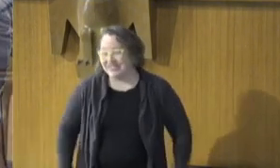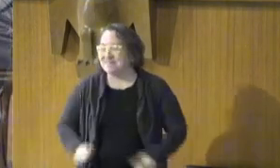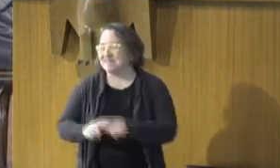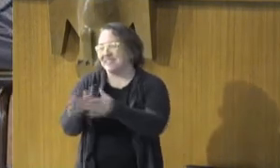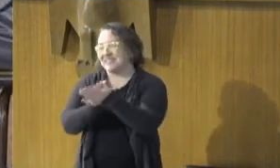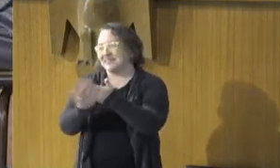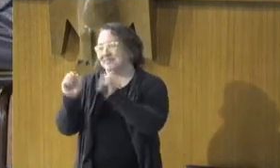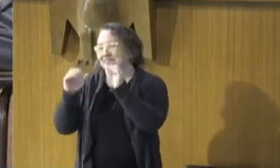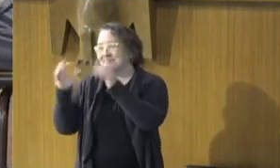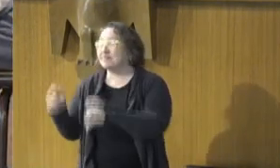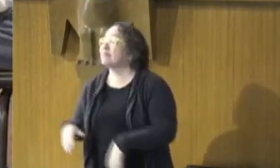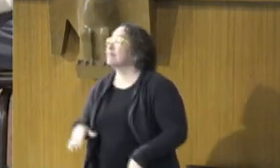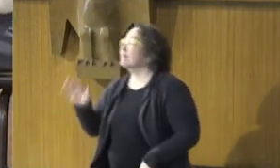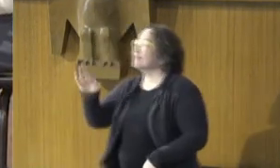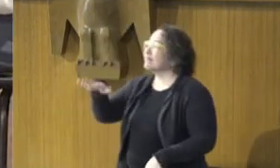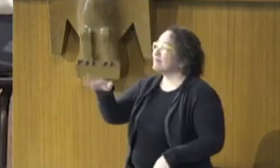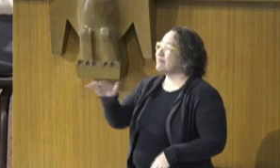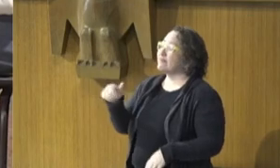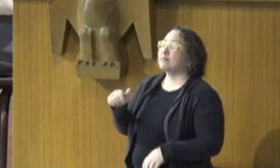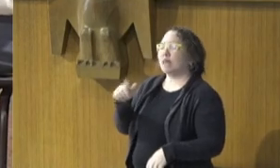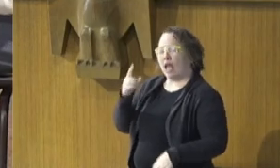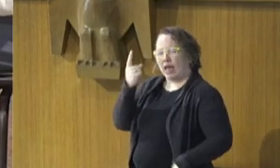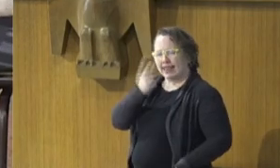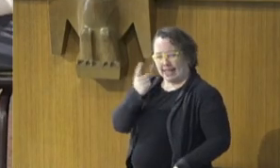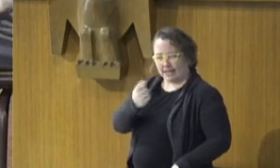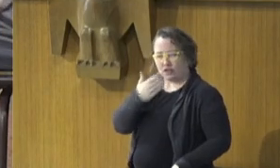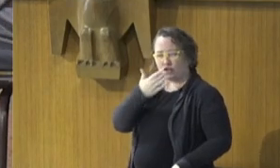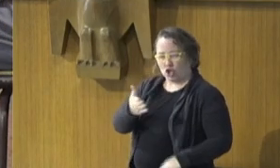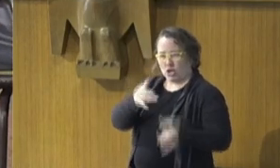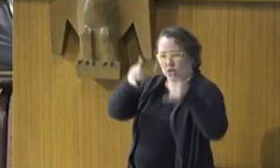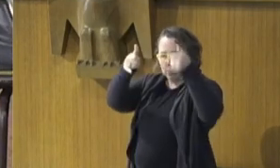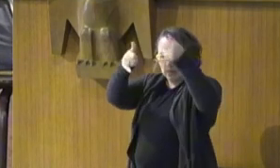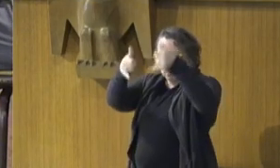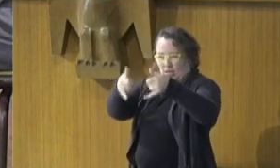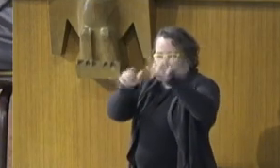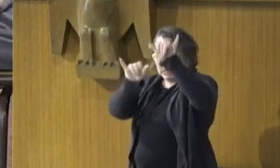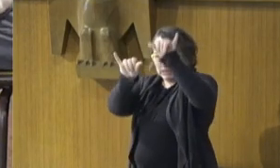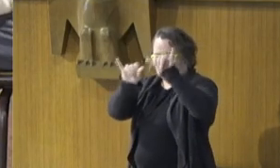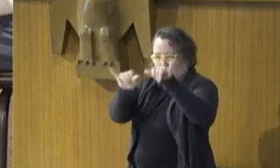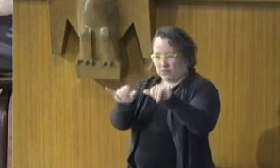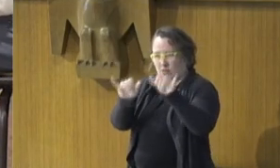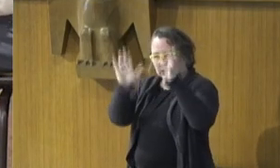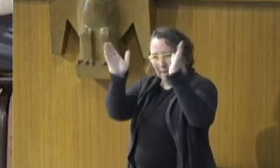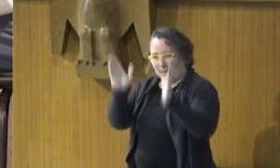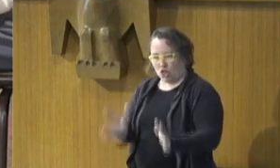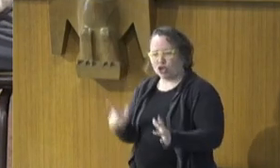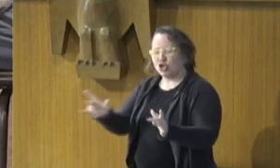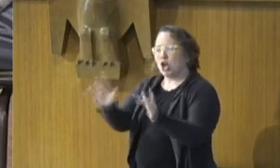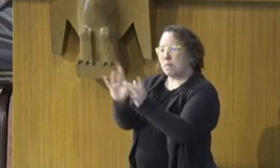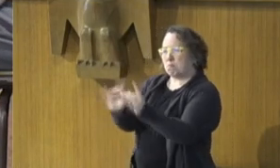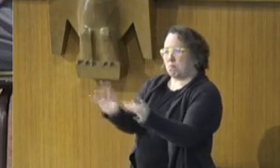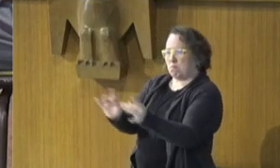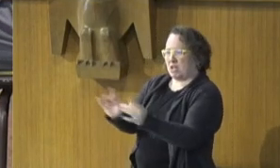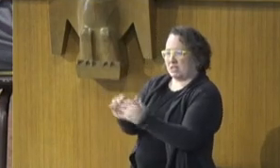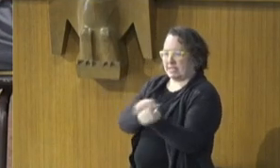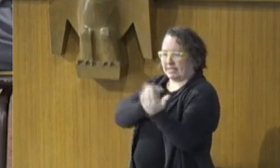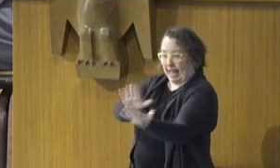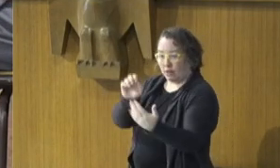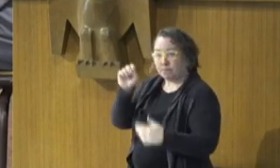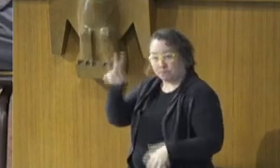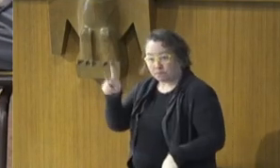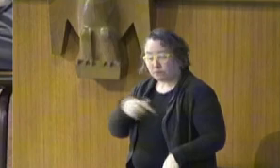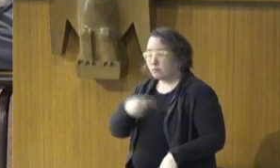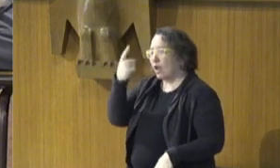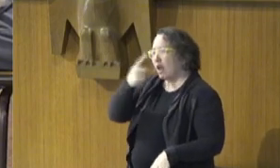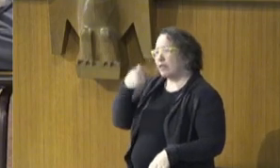great. All right. So, Jen, I think there's a common theme on some of these questions that we should just tackle right away. Yep. You know, I think